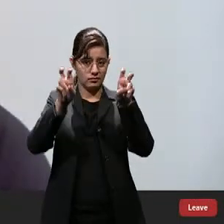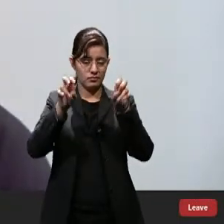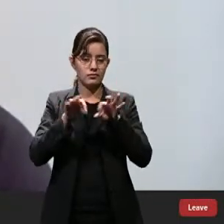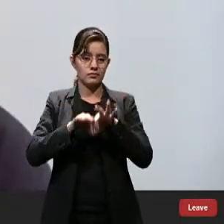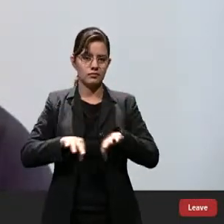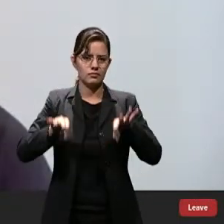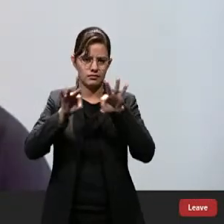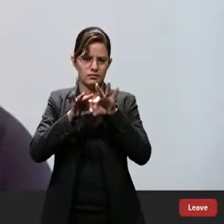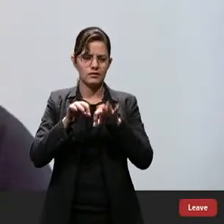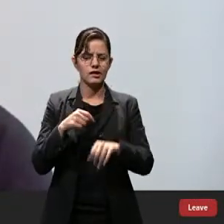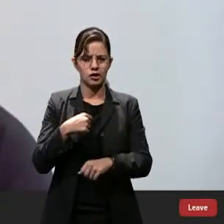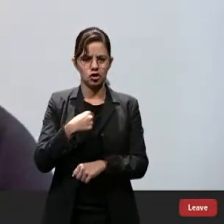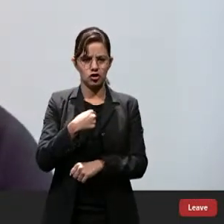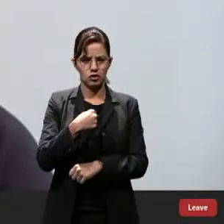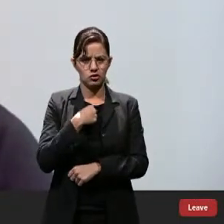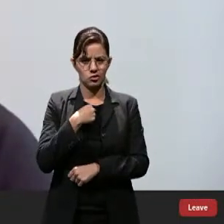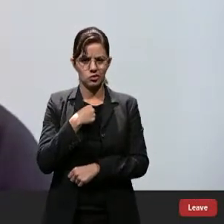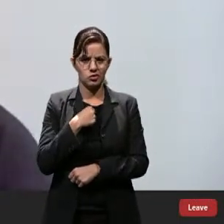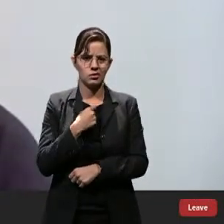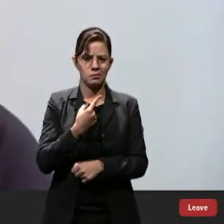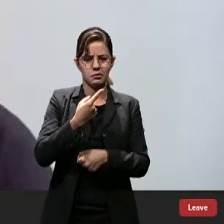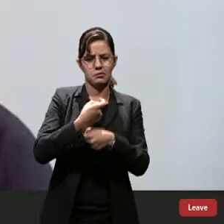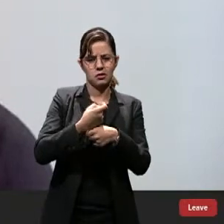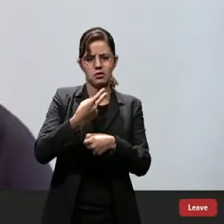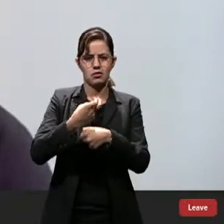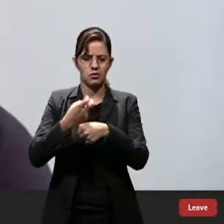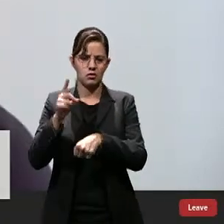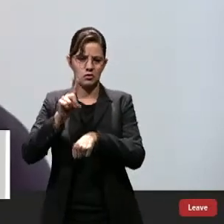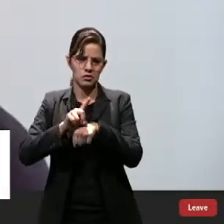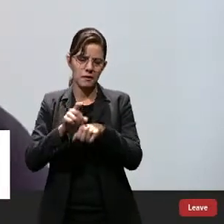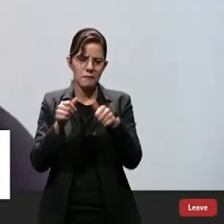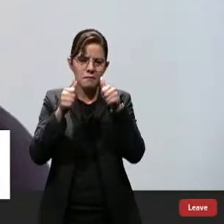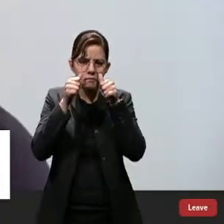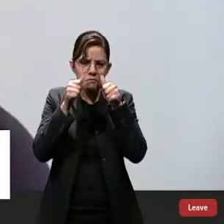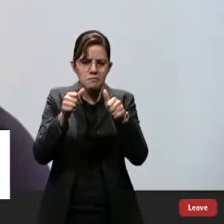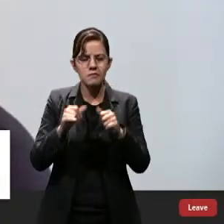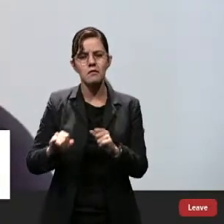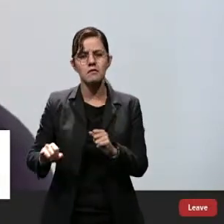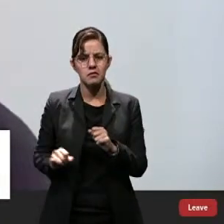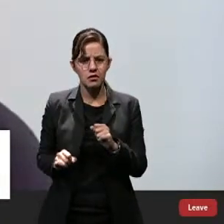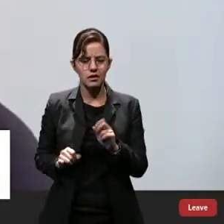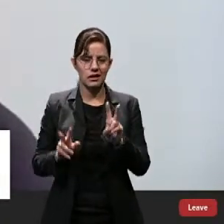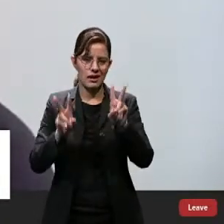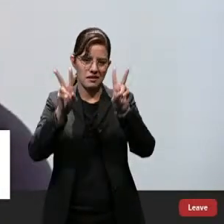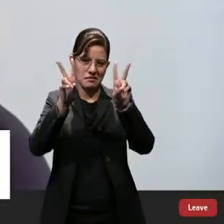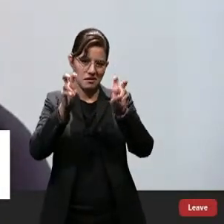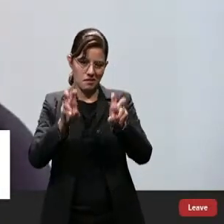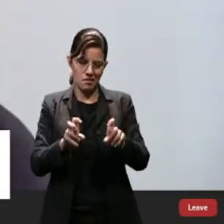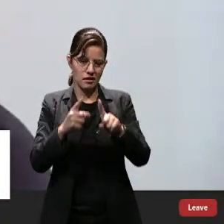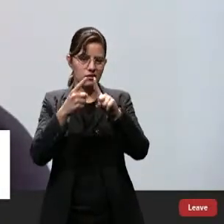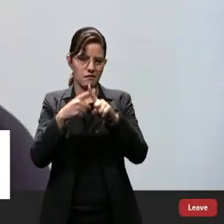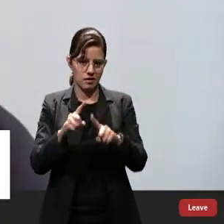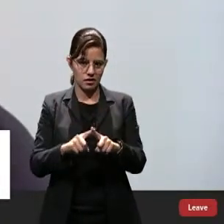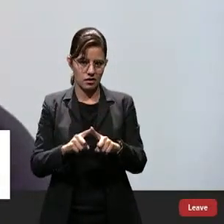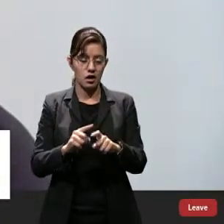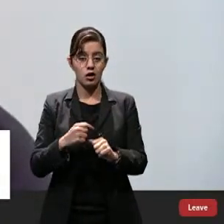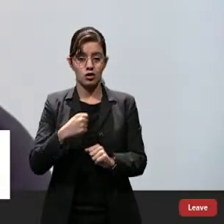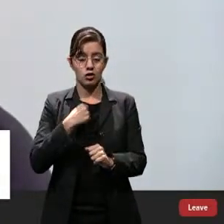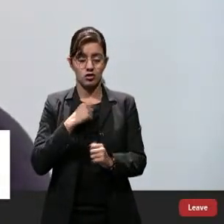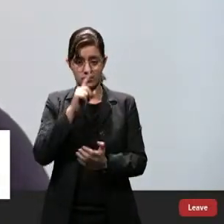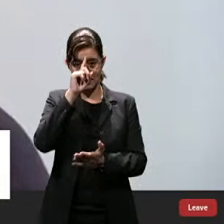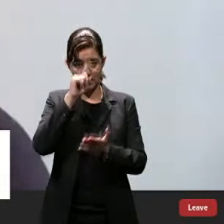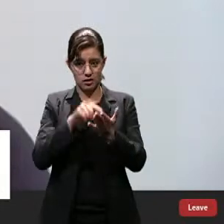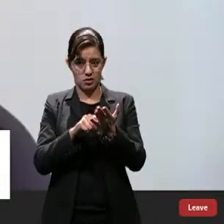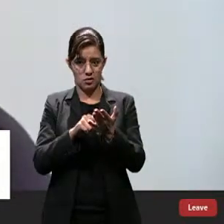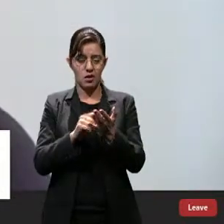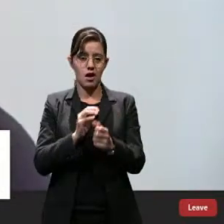important. I have been listening to the participations of this summit in the 2 previous days, and I think it's